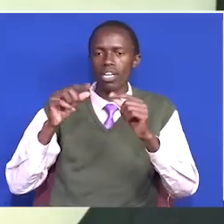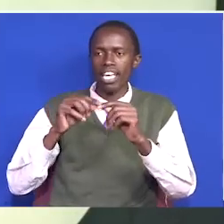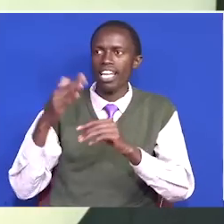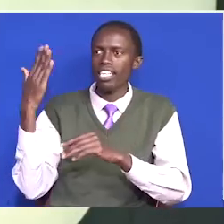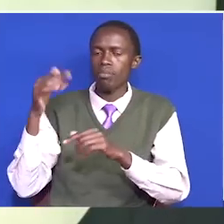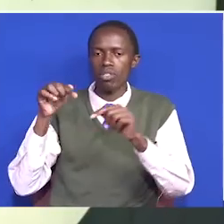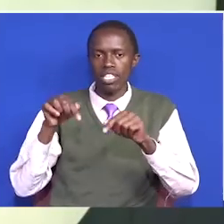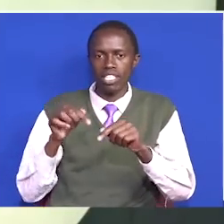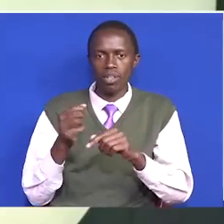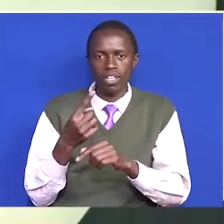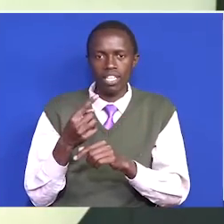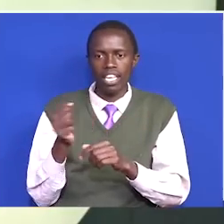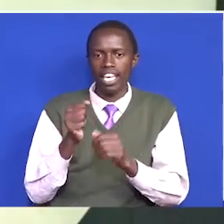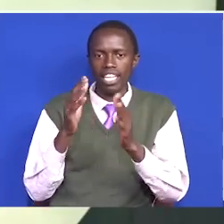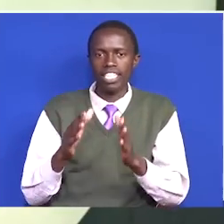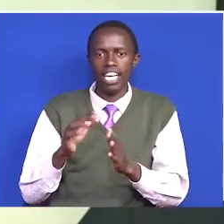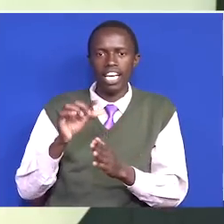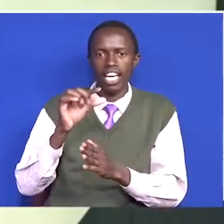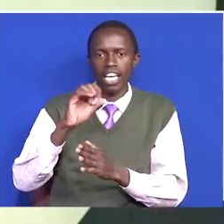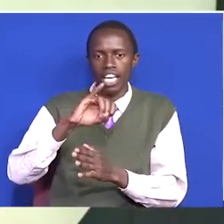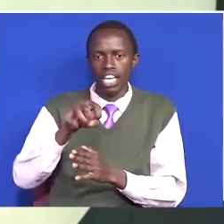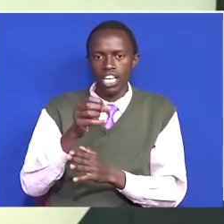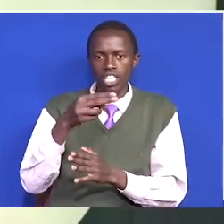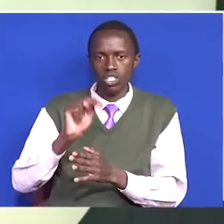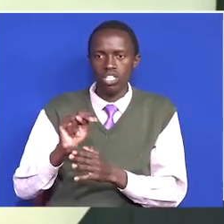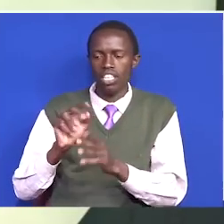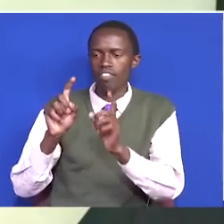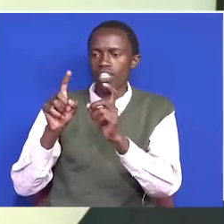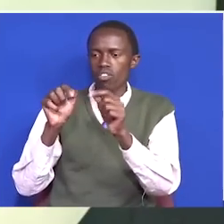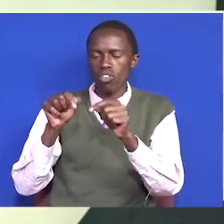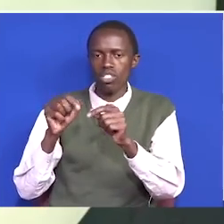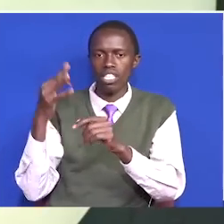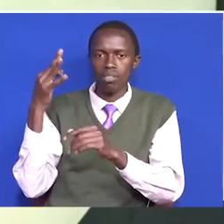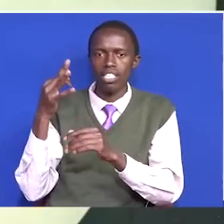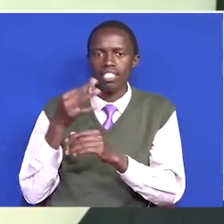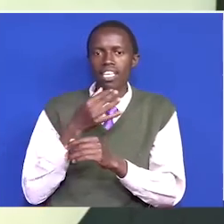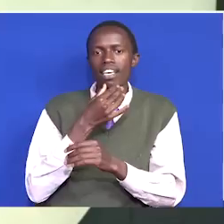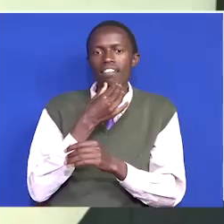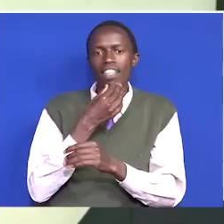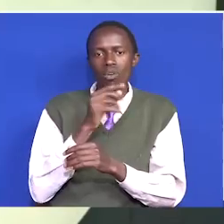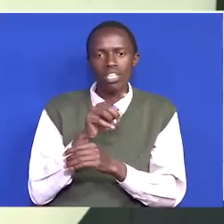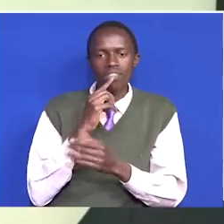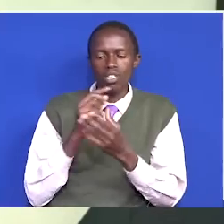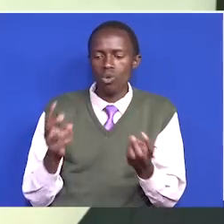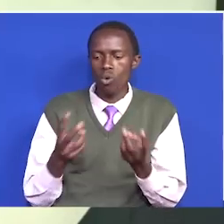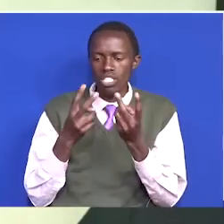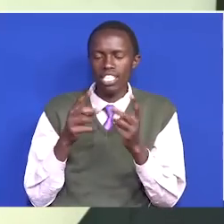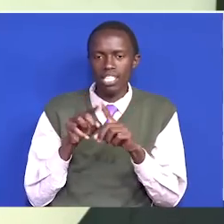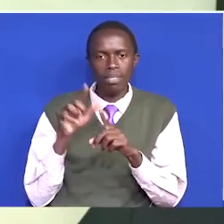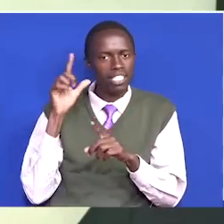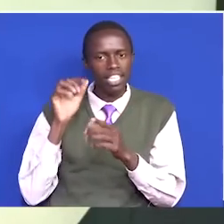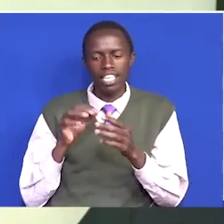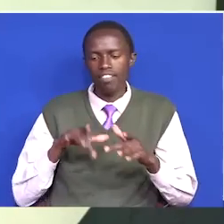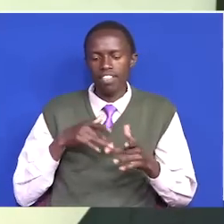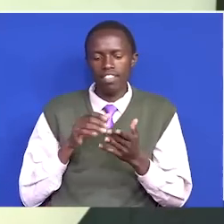our speaker today is none other than Elder John Nganga, and his title for today's message is Fatherhood. And as you watch and listen,